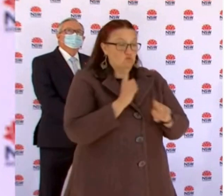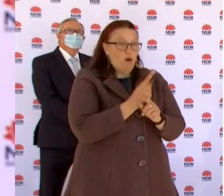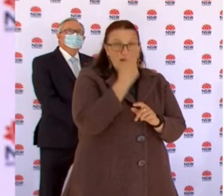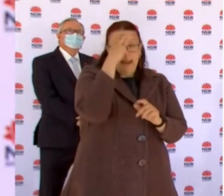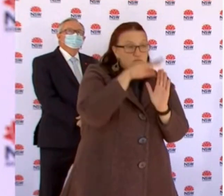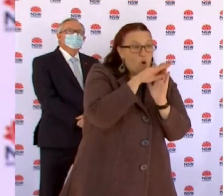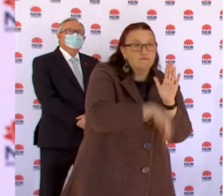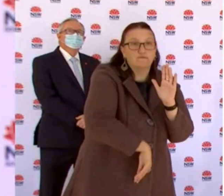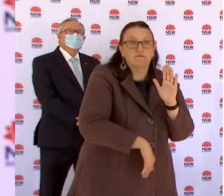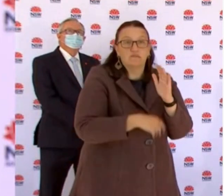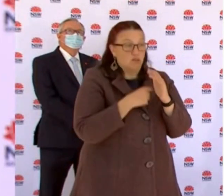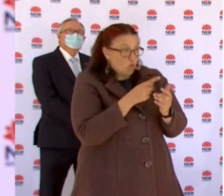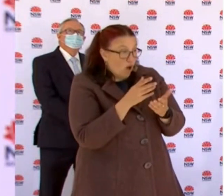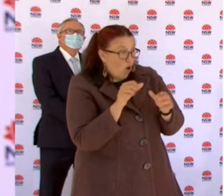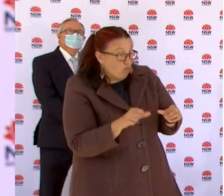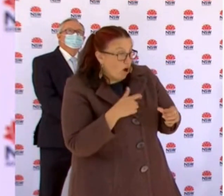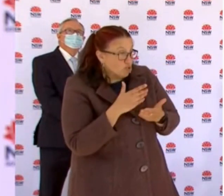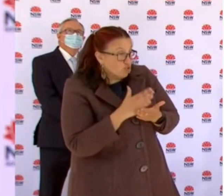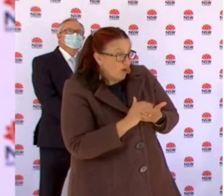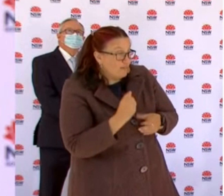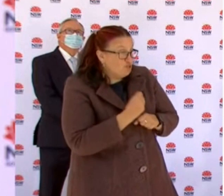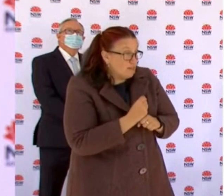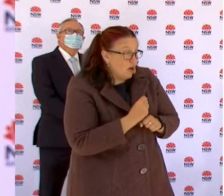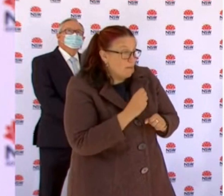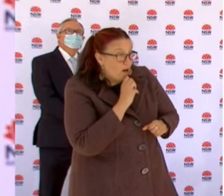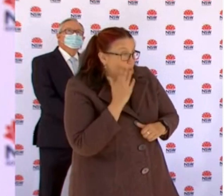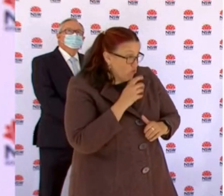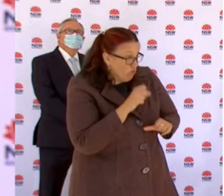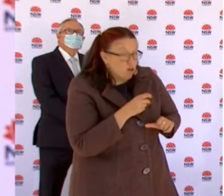also encourage people to just remember that even if you